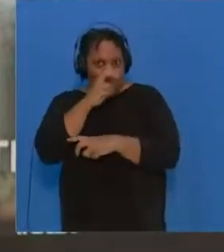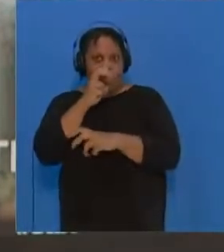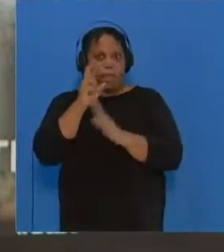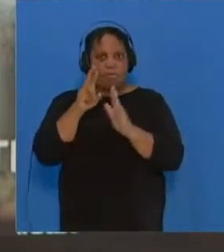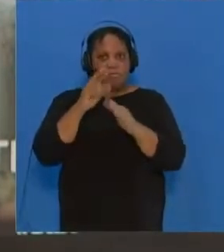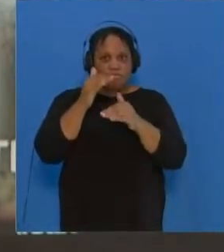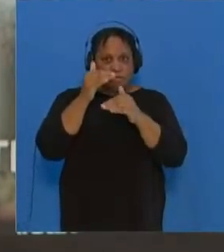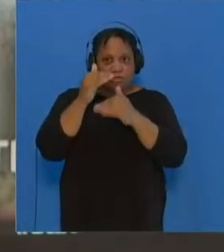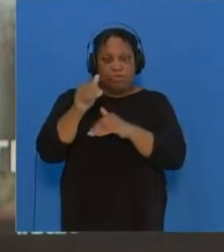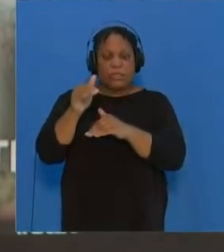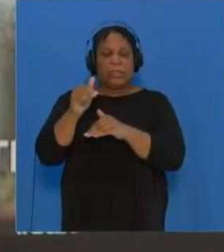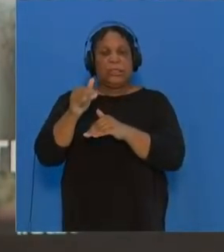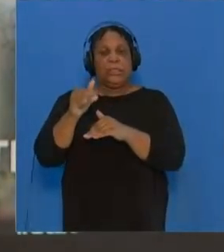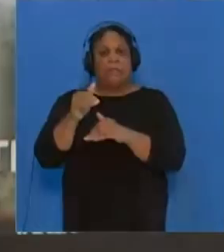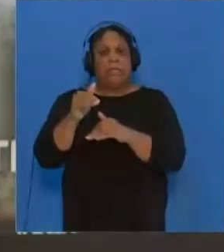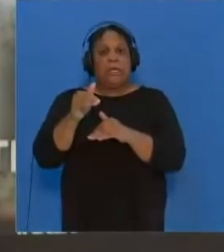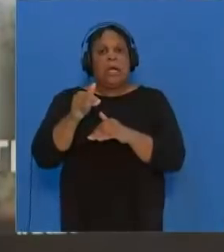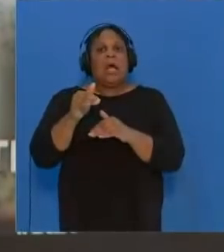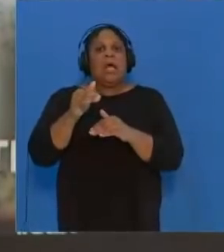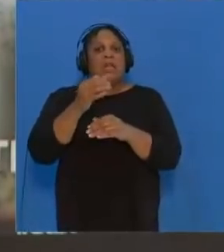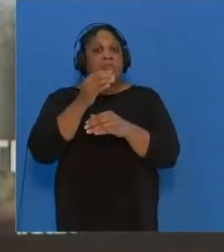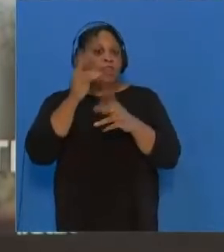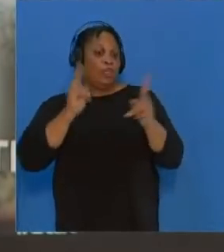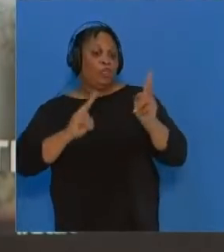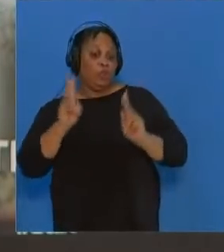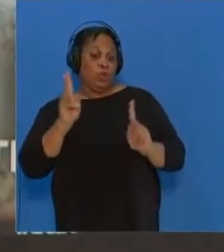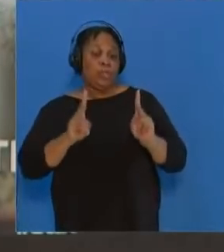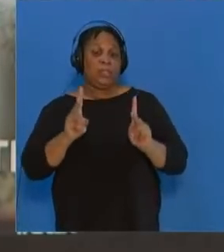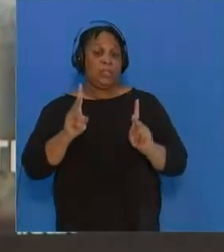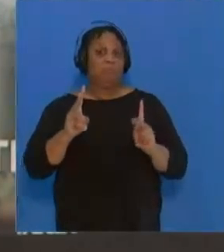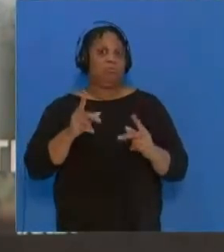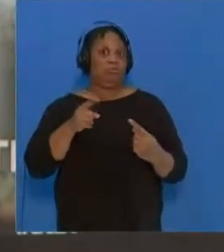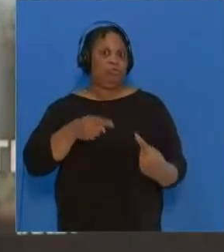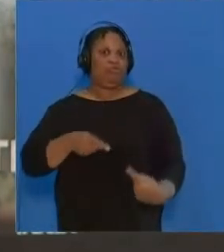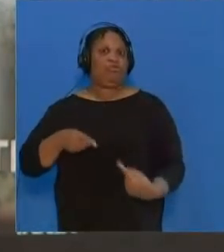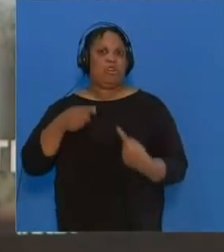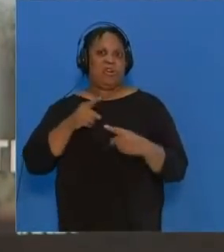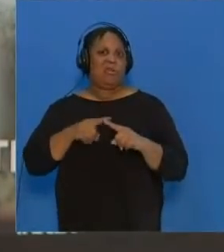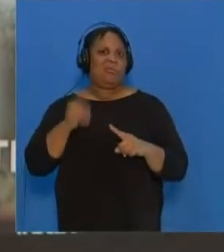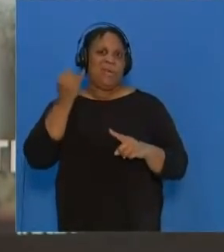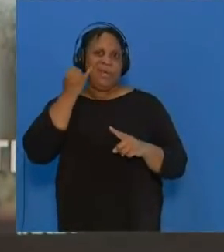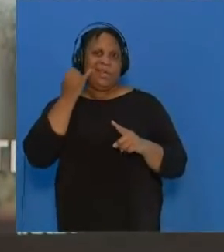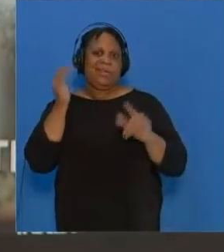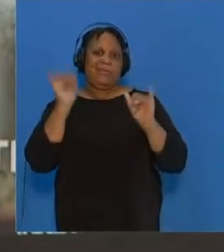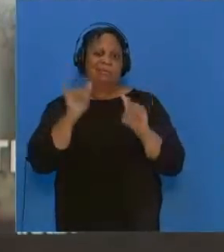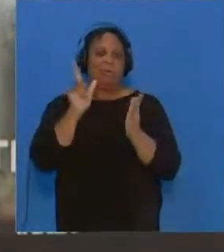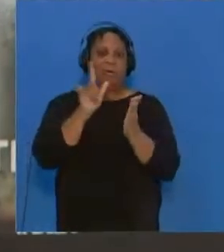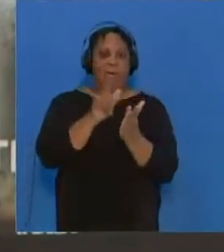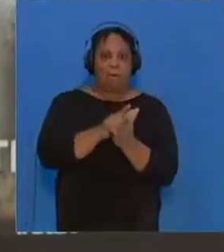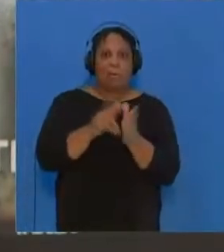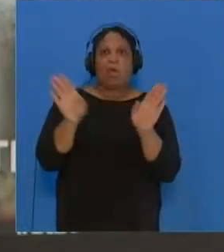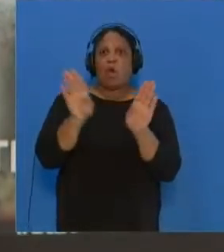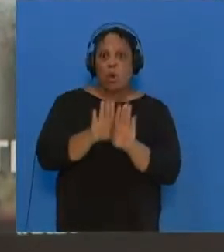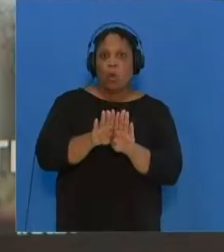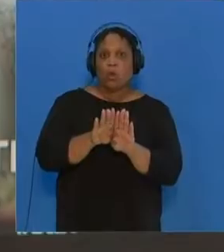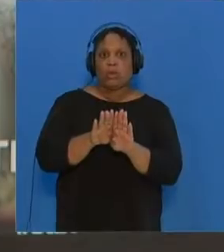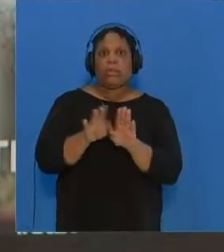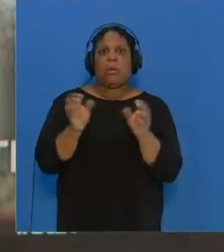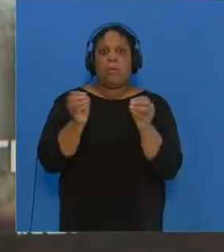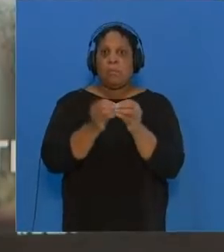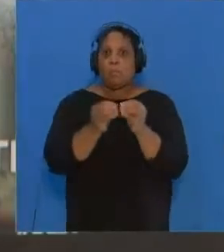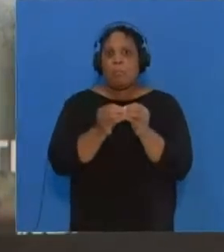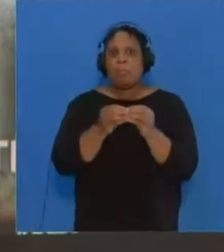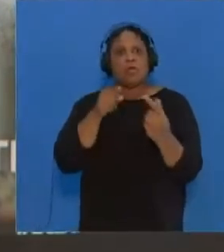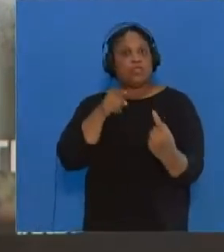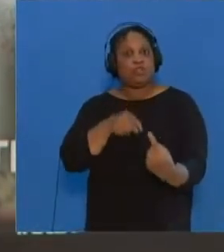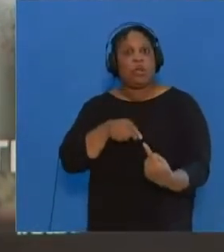The tourism sector will struggle, but they will struggle more if we keep our airport closed. My final question, thanks